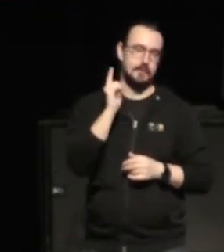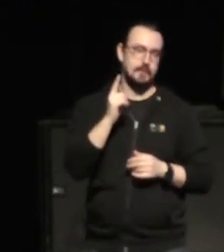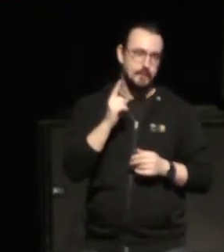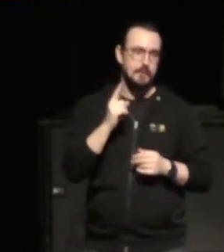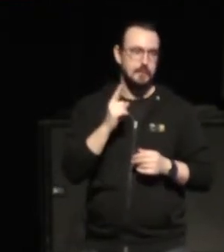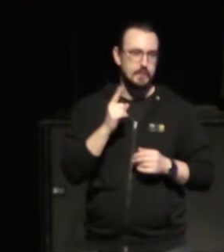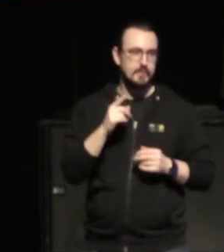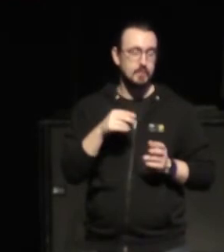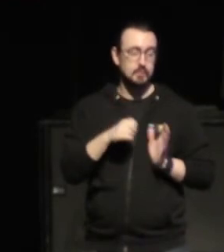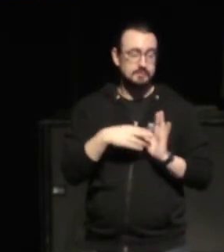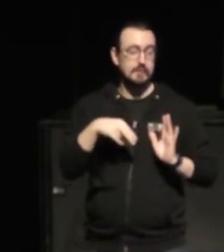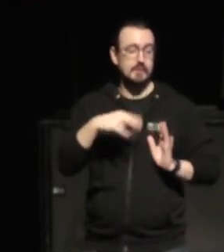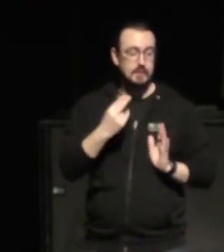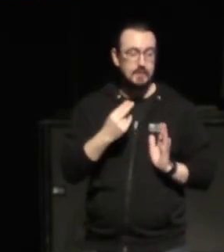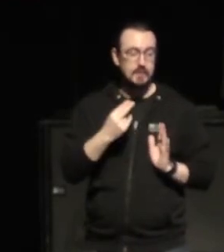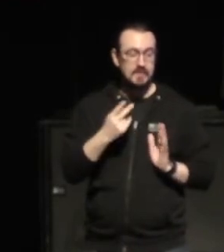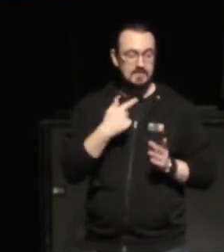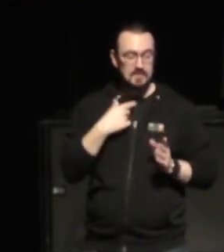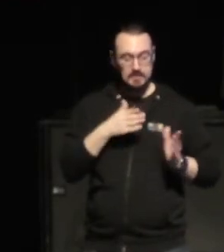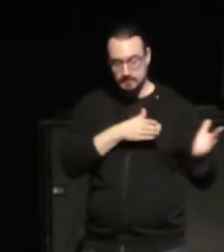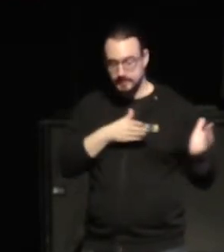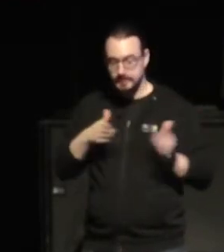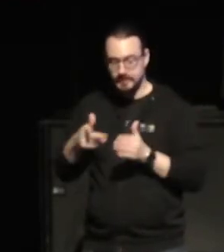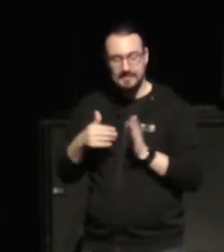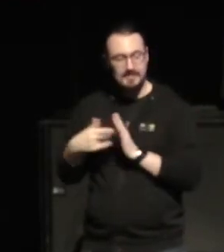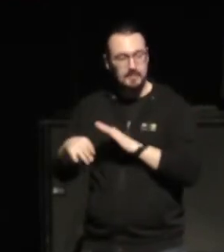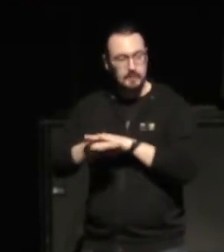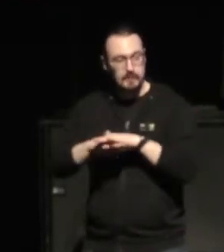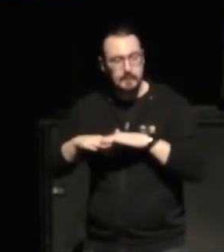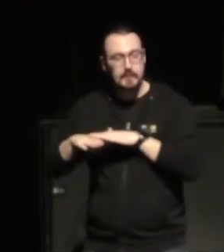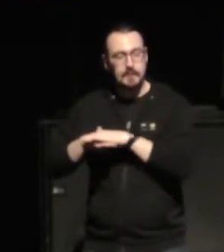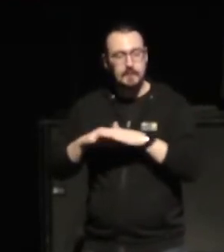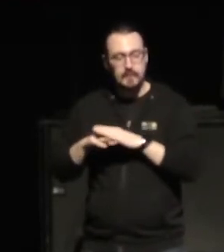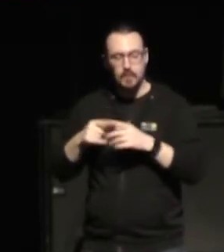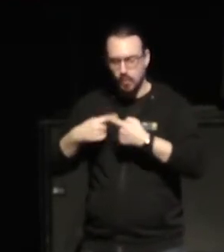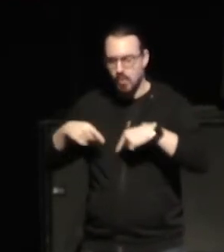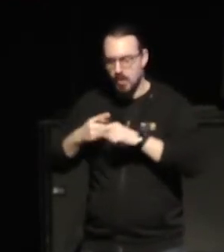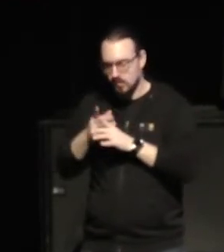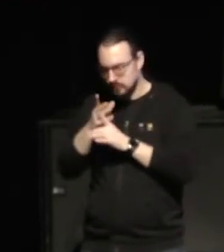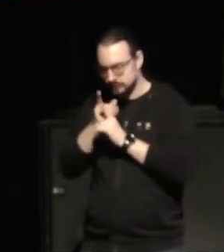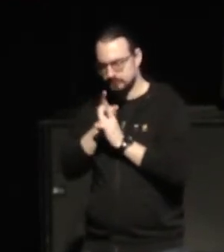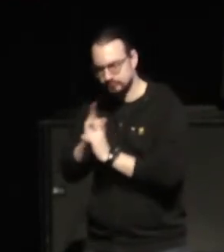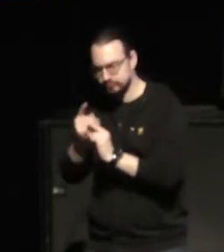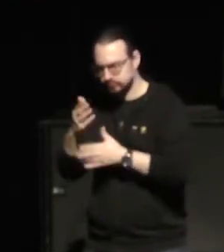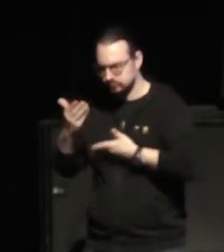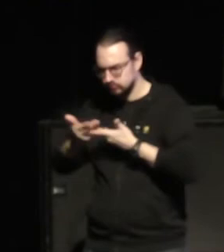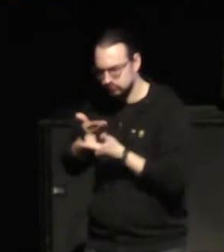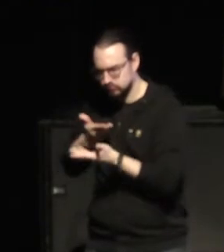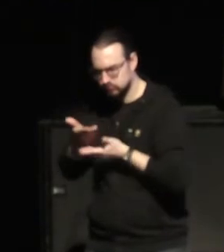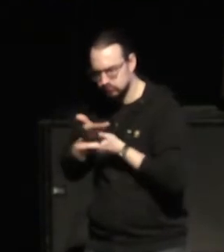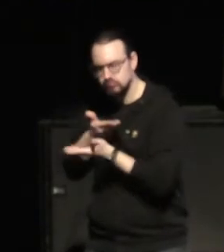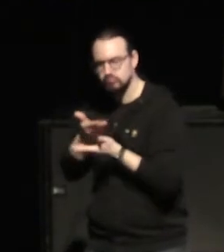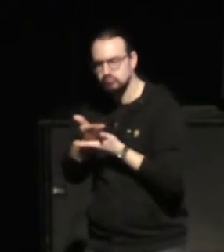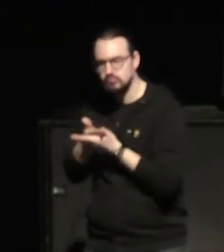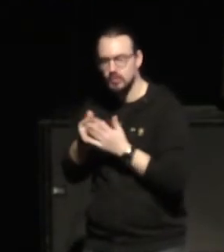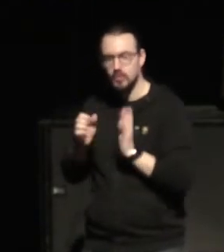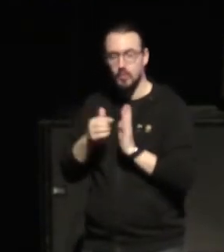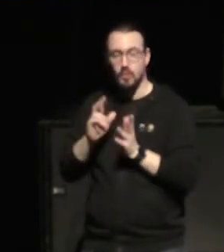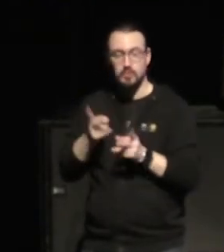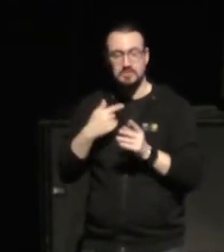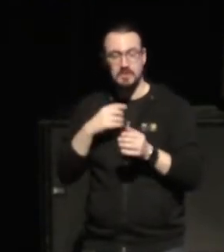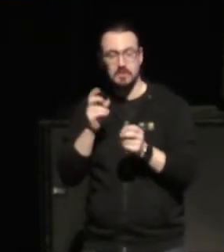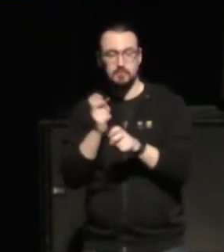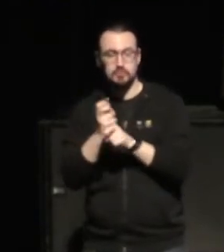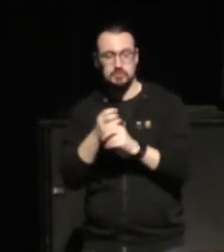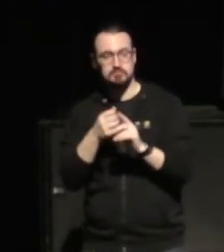are, because we're going in that basic local approach, and we are also intervene in the political